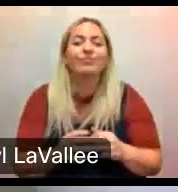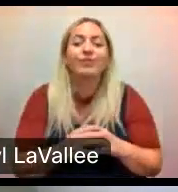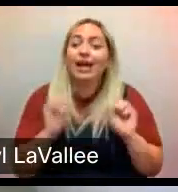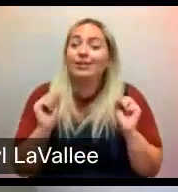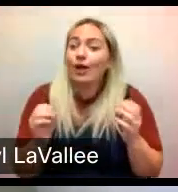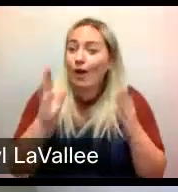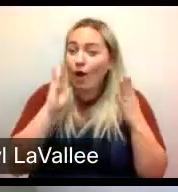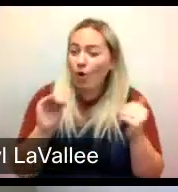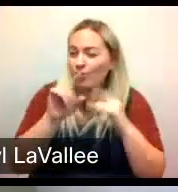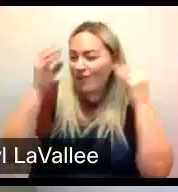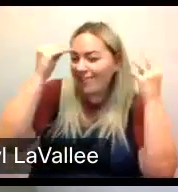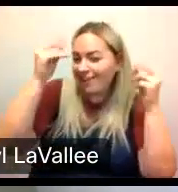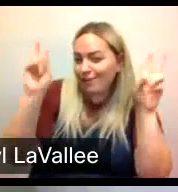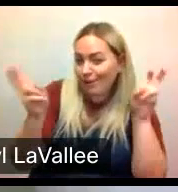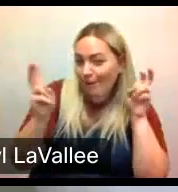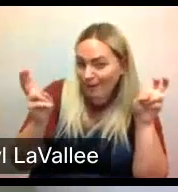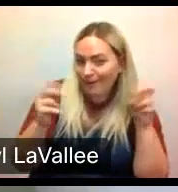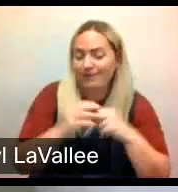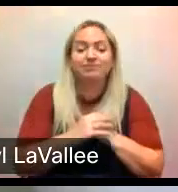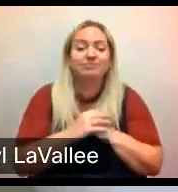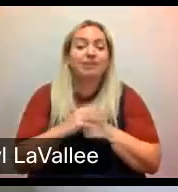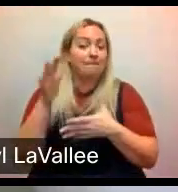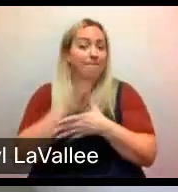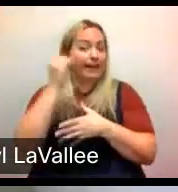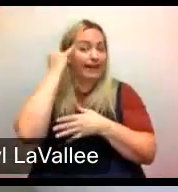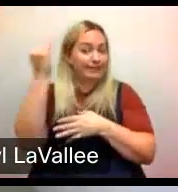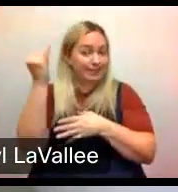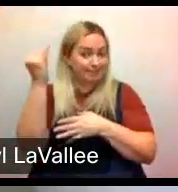So I hope you were thinking about the topic and the main idea.